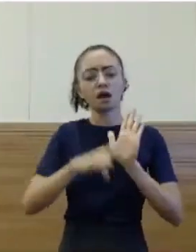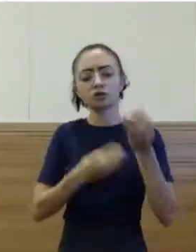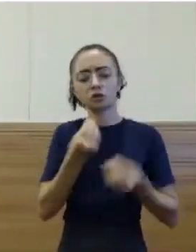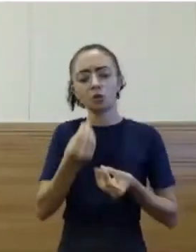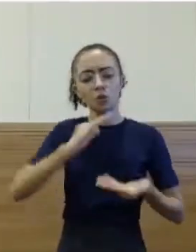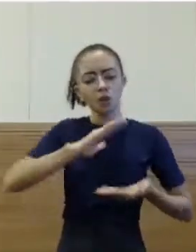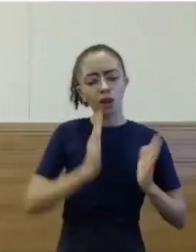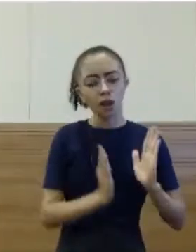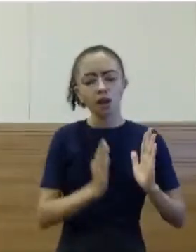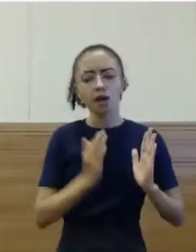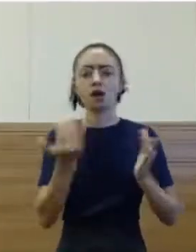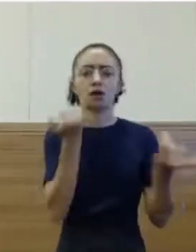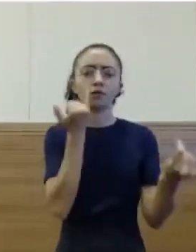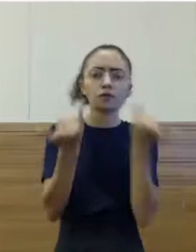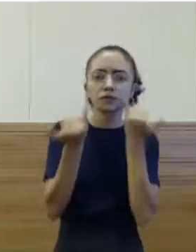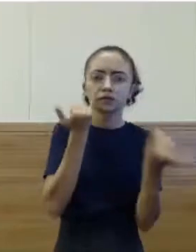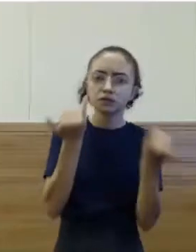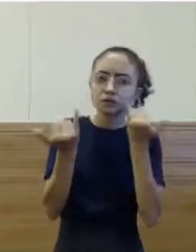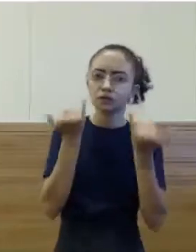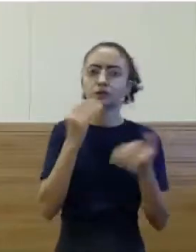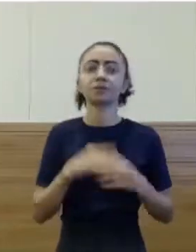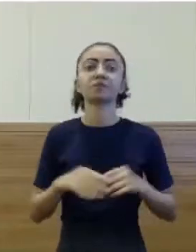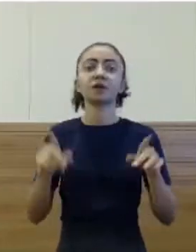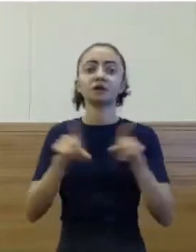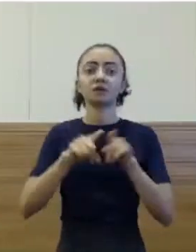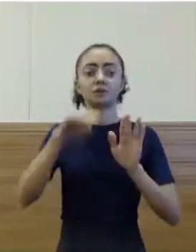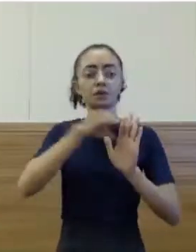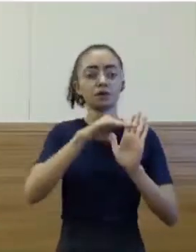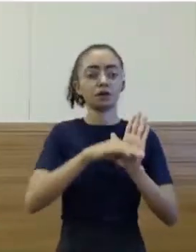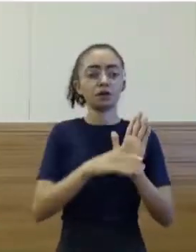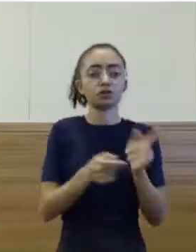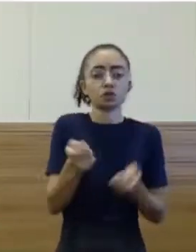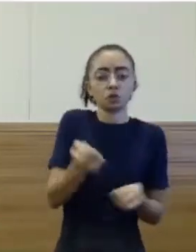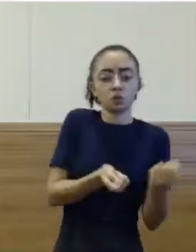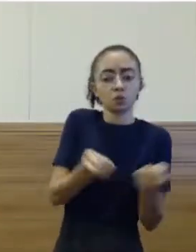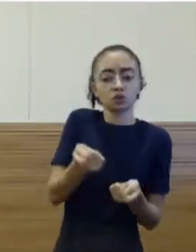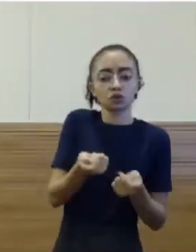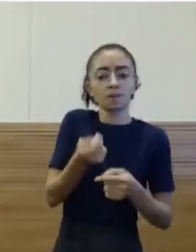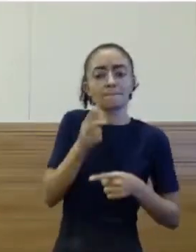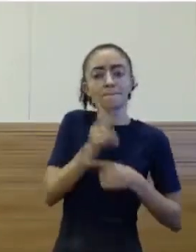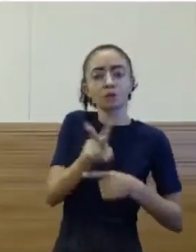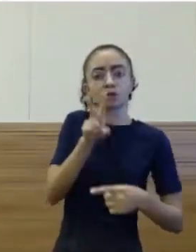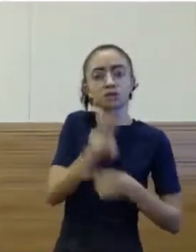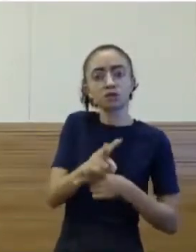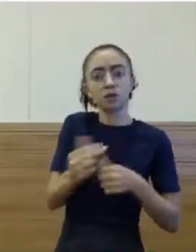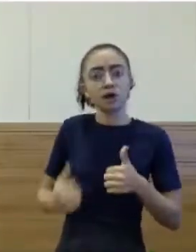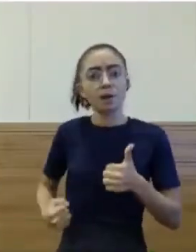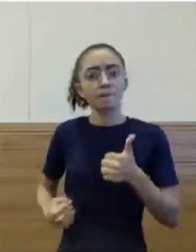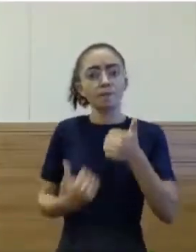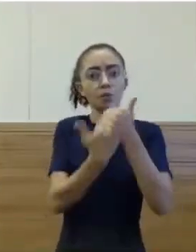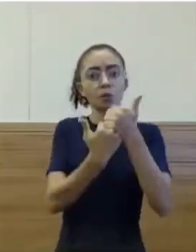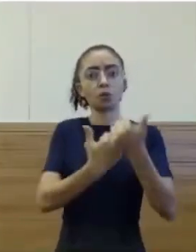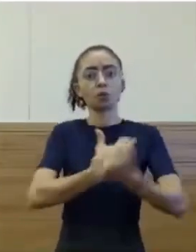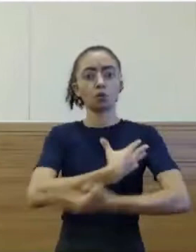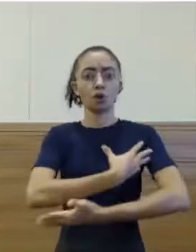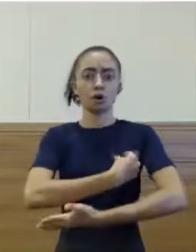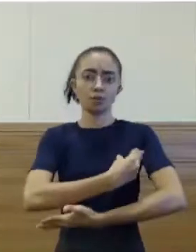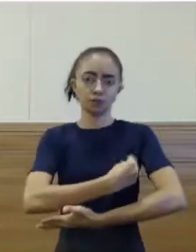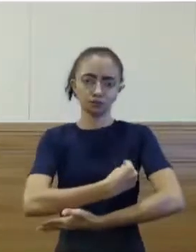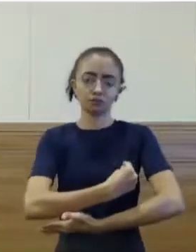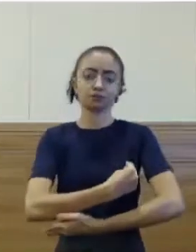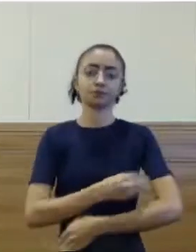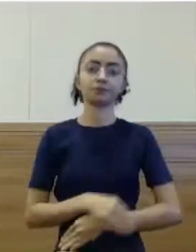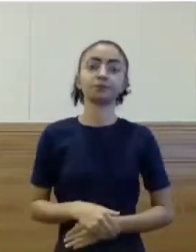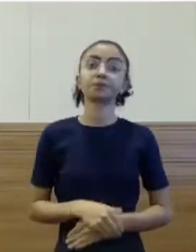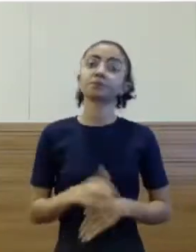labeling, ultra processed being taxed, and the regulatory agency agenda in terms of regulation. I think that's